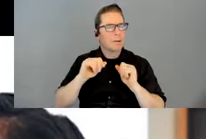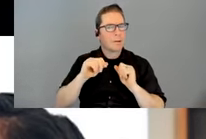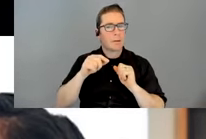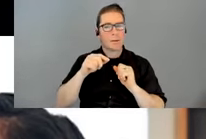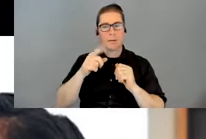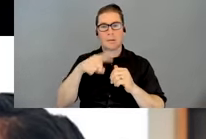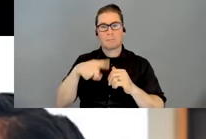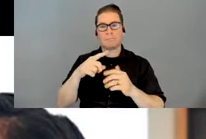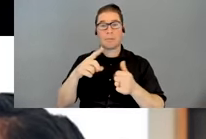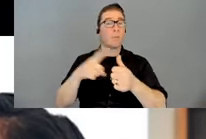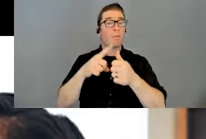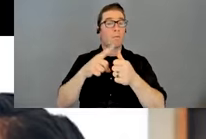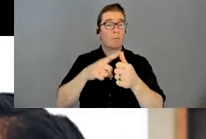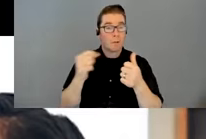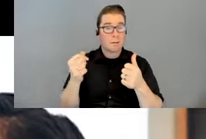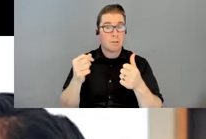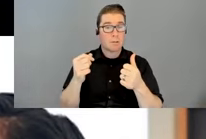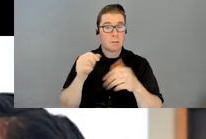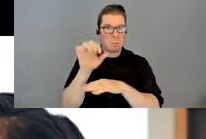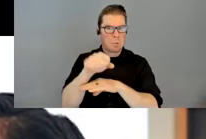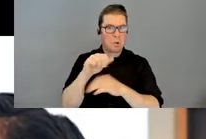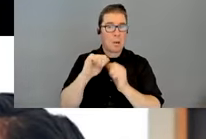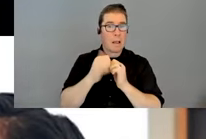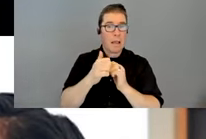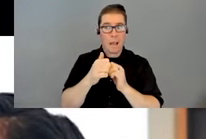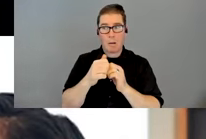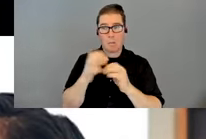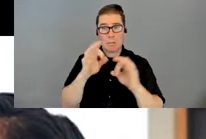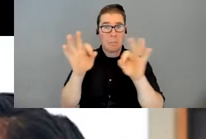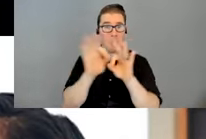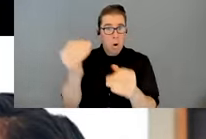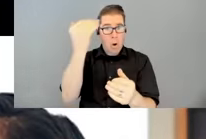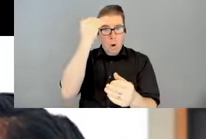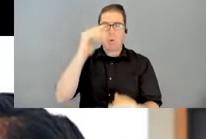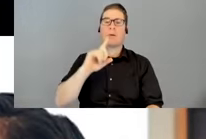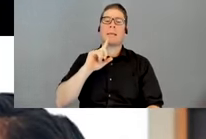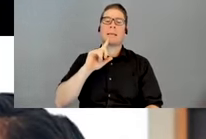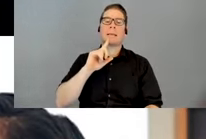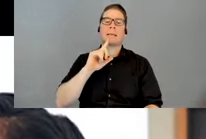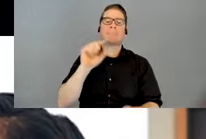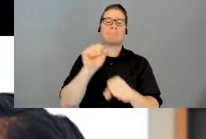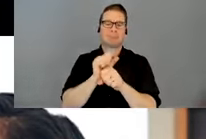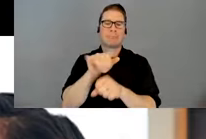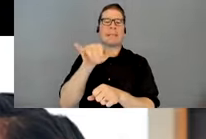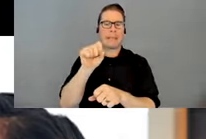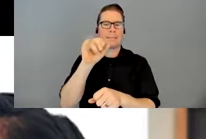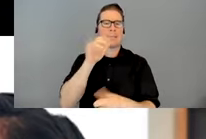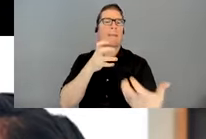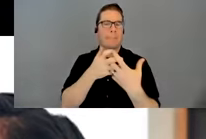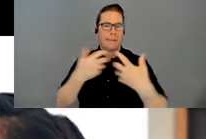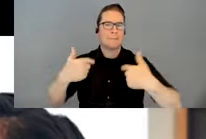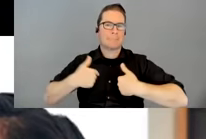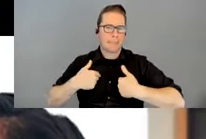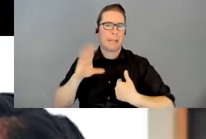The first step in overcoming burnout is recognizing the symptoms. And then really thinking about